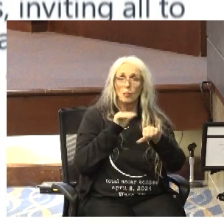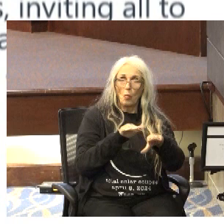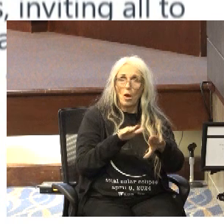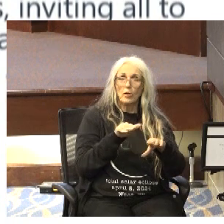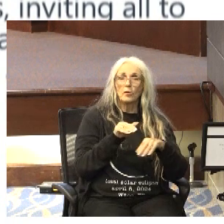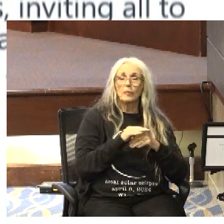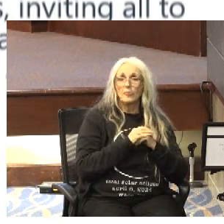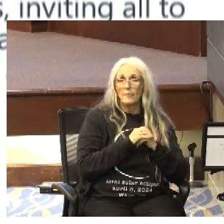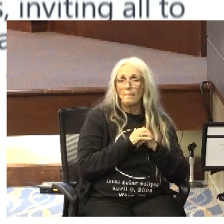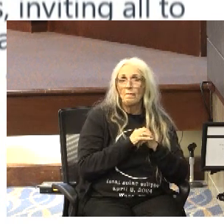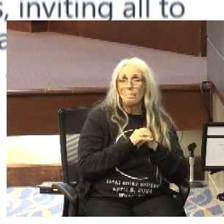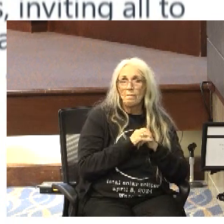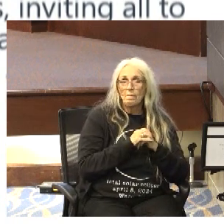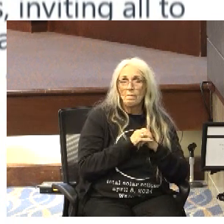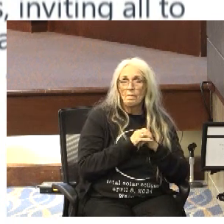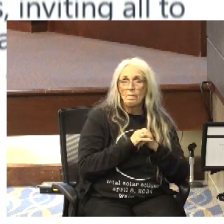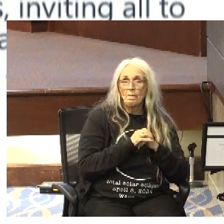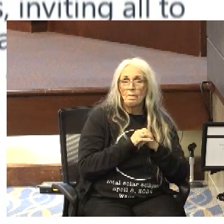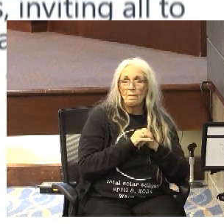now.